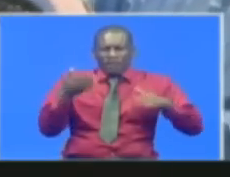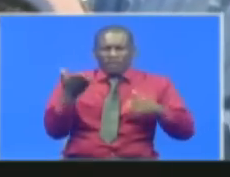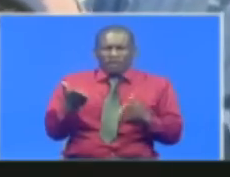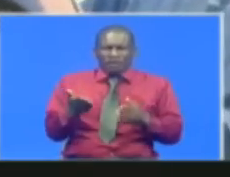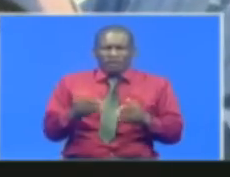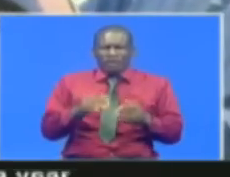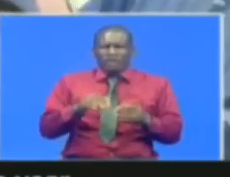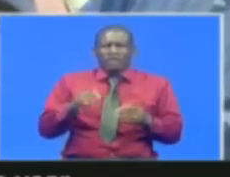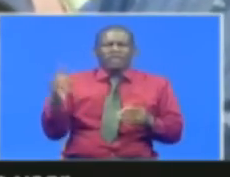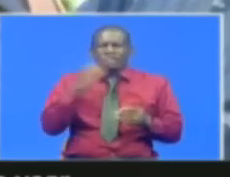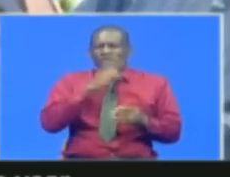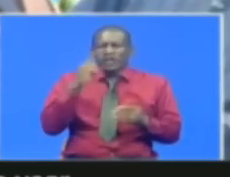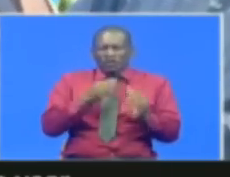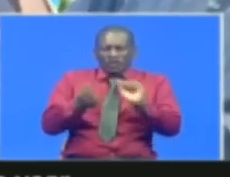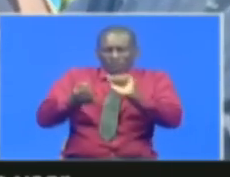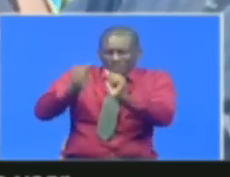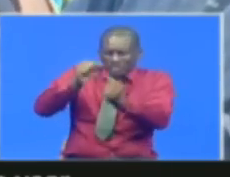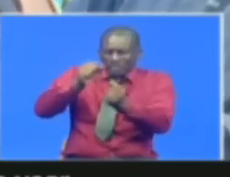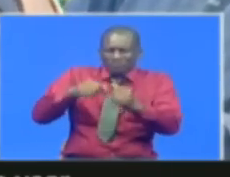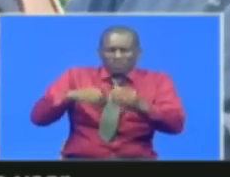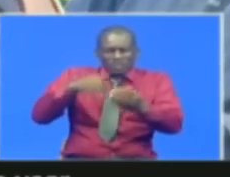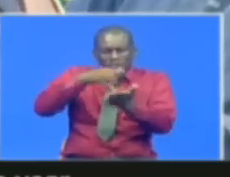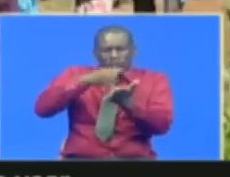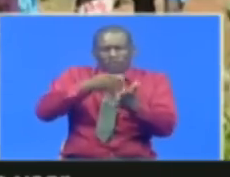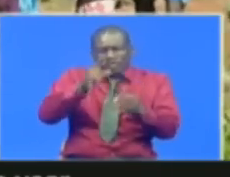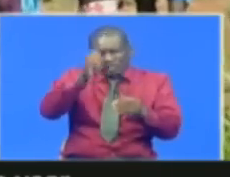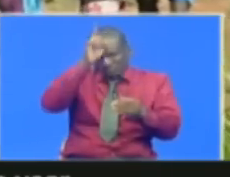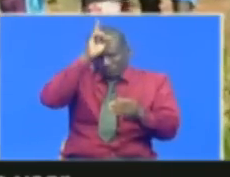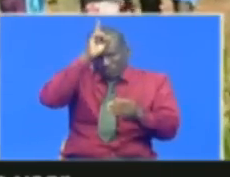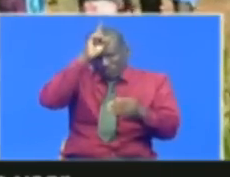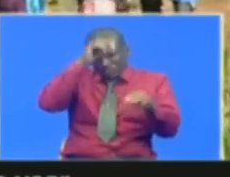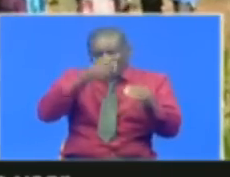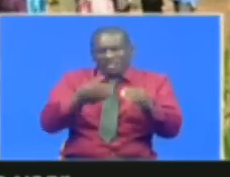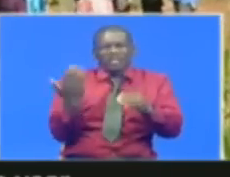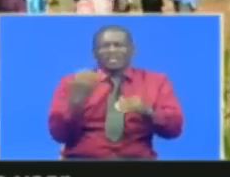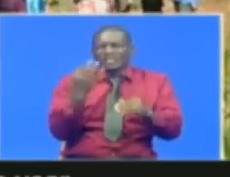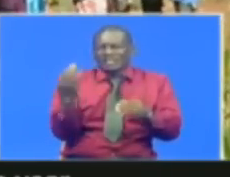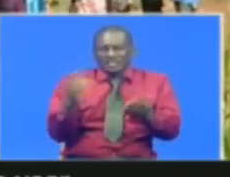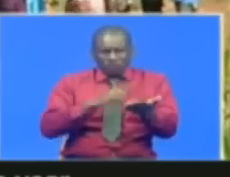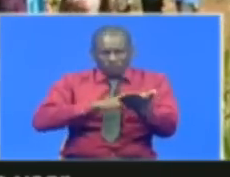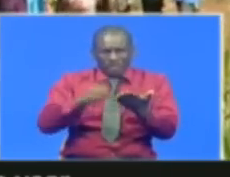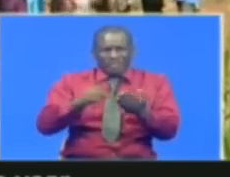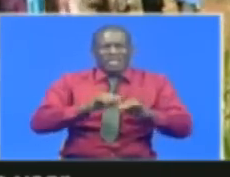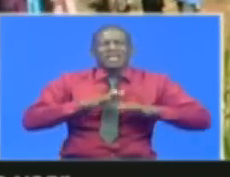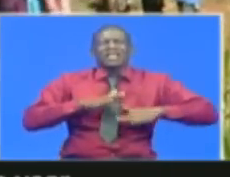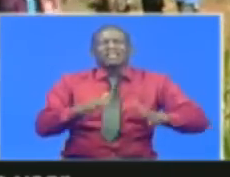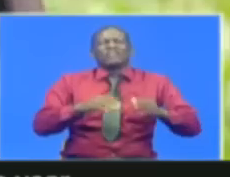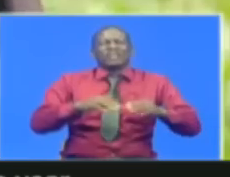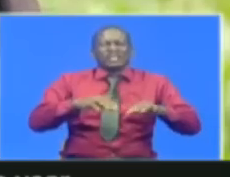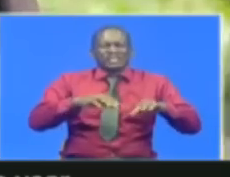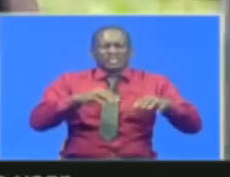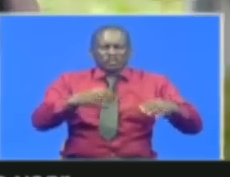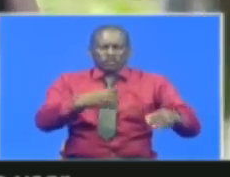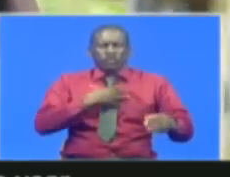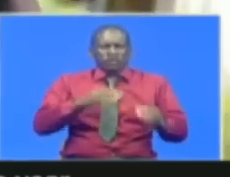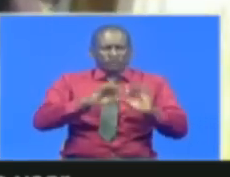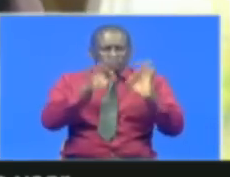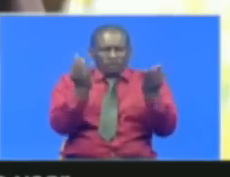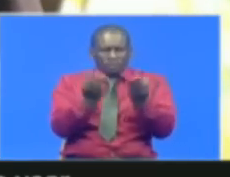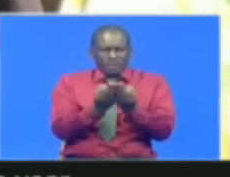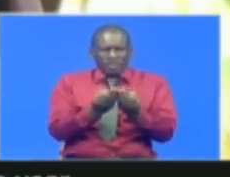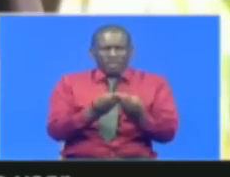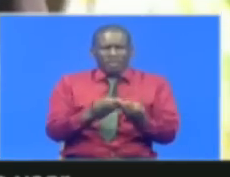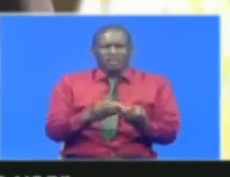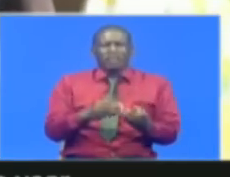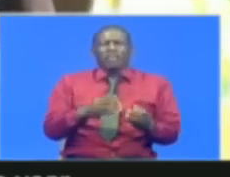Violence has been tearing through these villages in the last 3 weeks, leaving behind crushed families. In the latest episode of brutality,